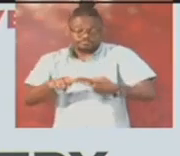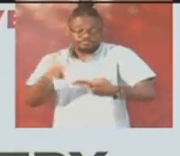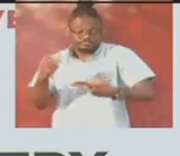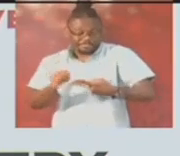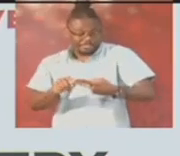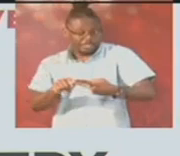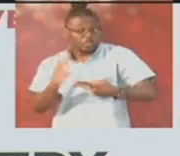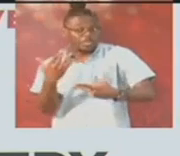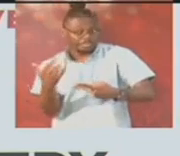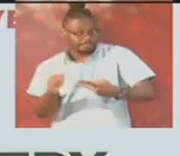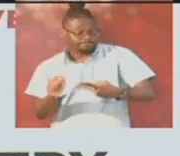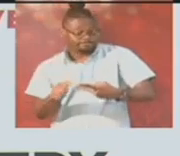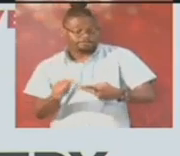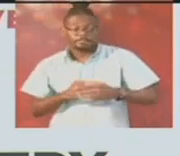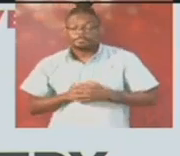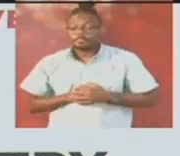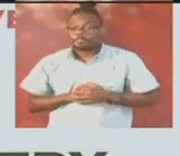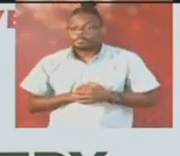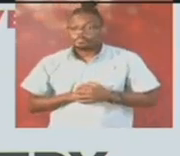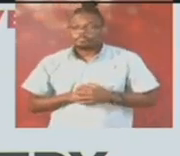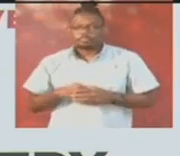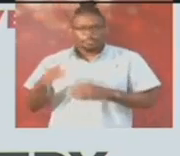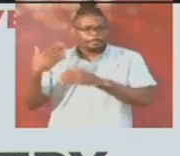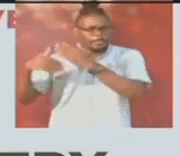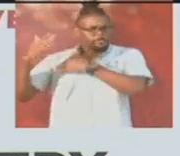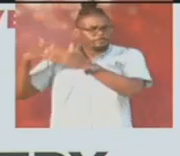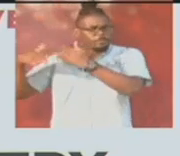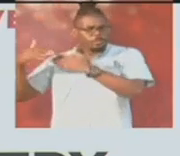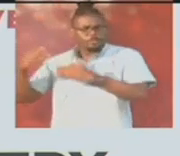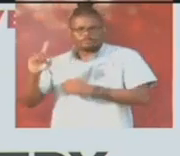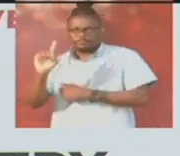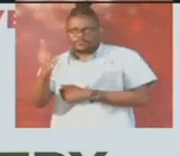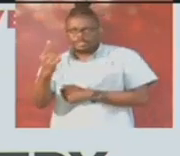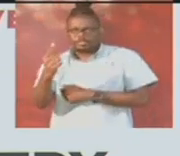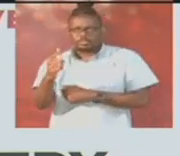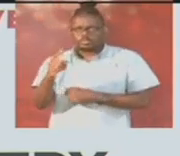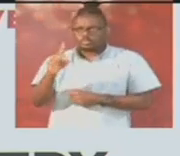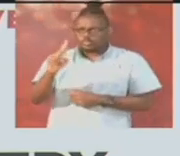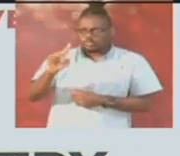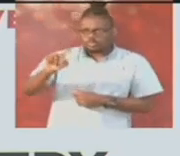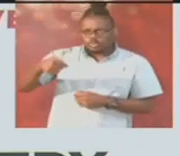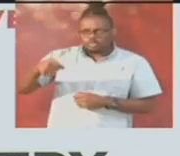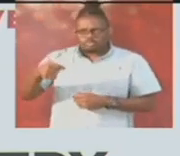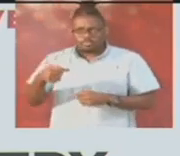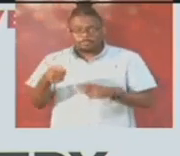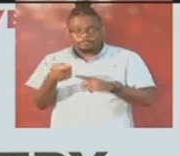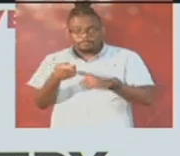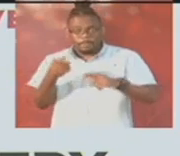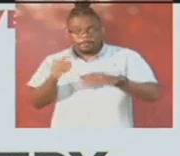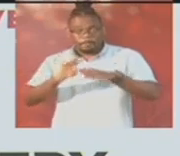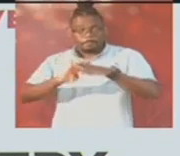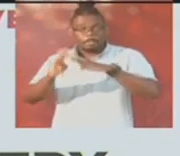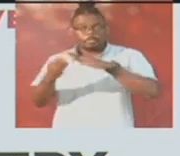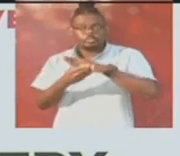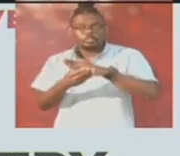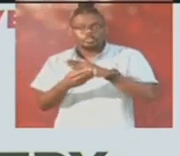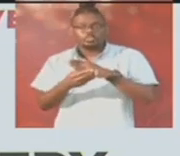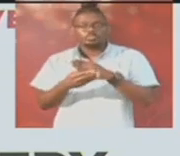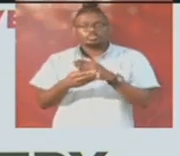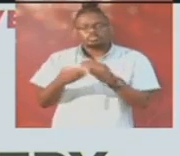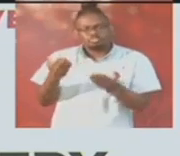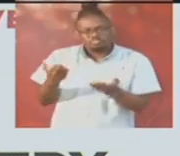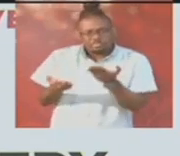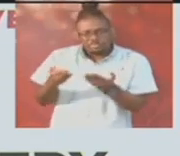From day one, with the 2,000 doses we got from Barbados, you would recall that we had a